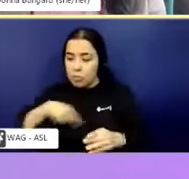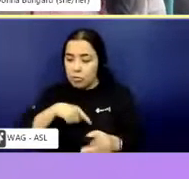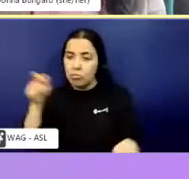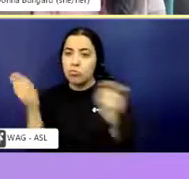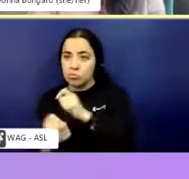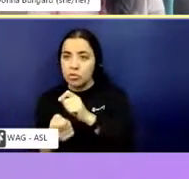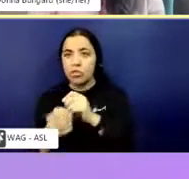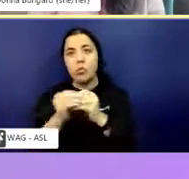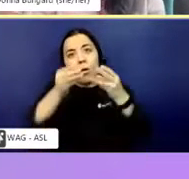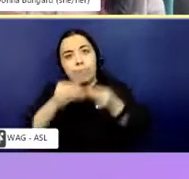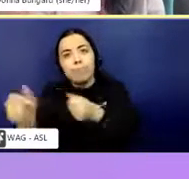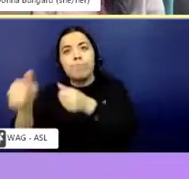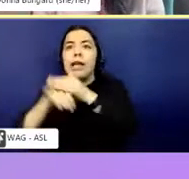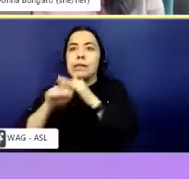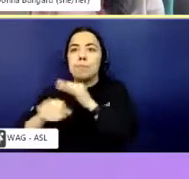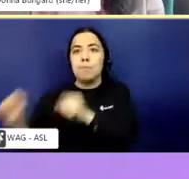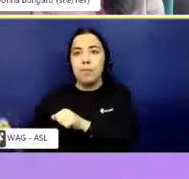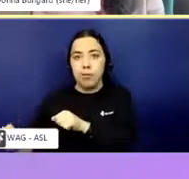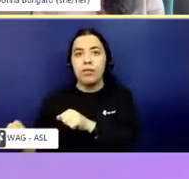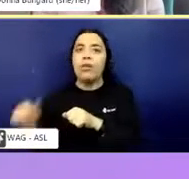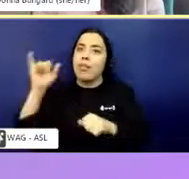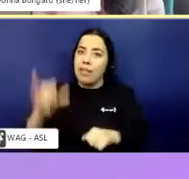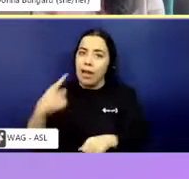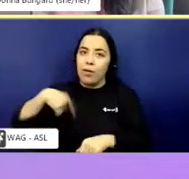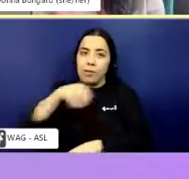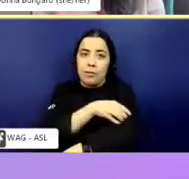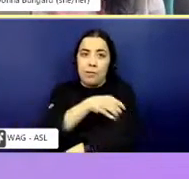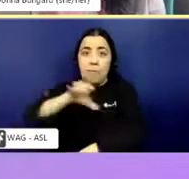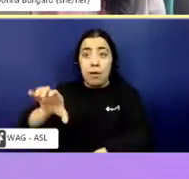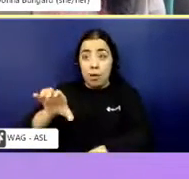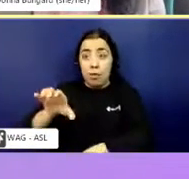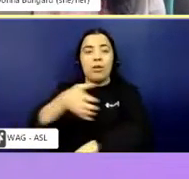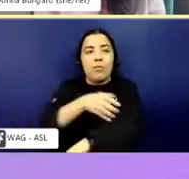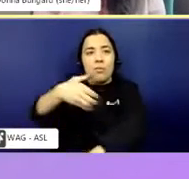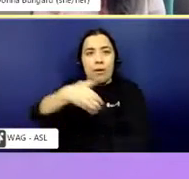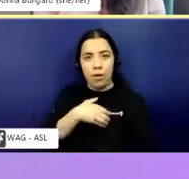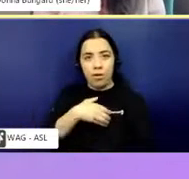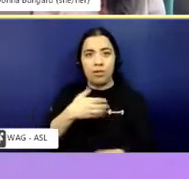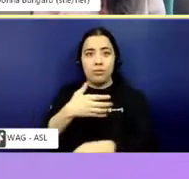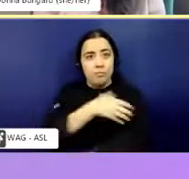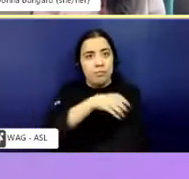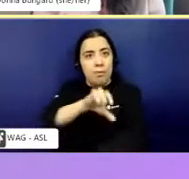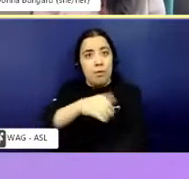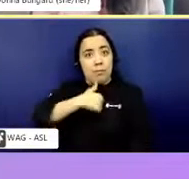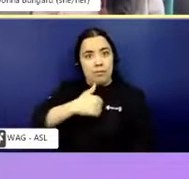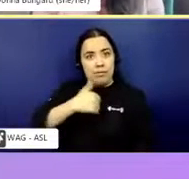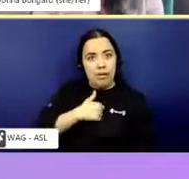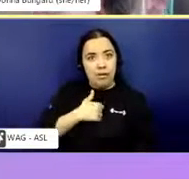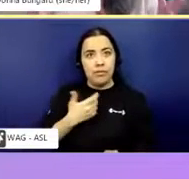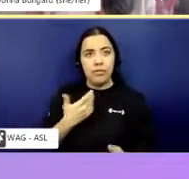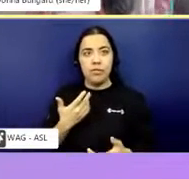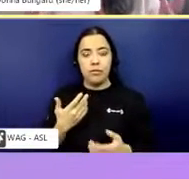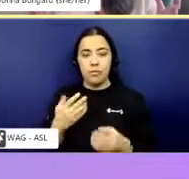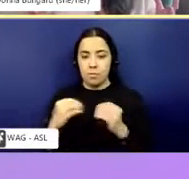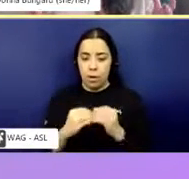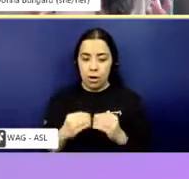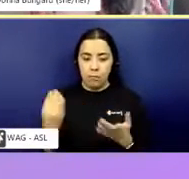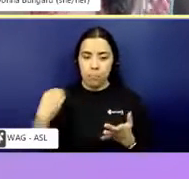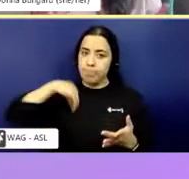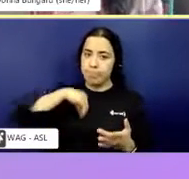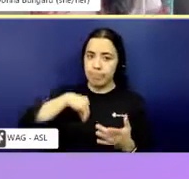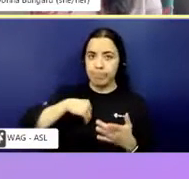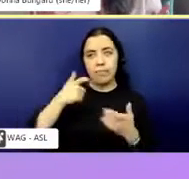that's how we're all going to empower ourselves, or each other, and